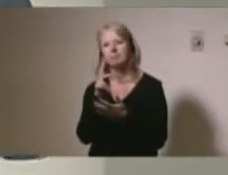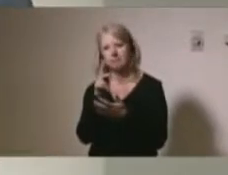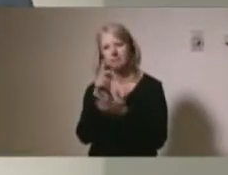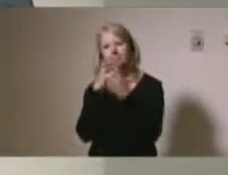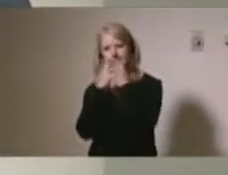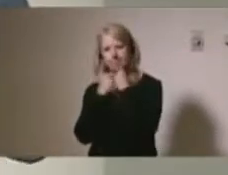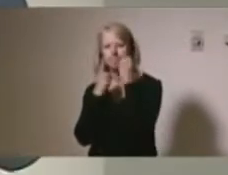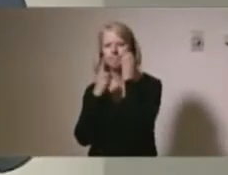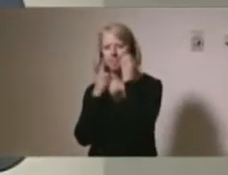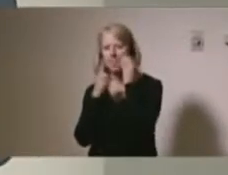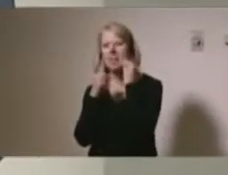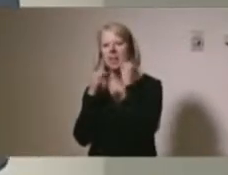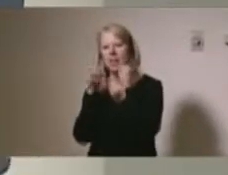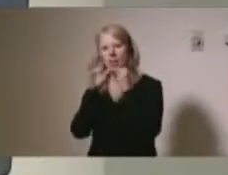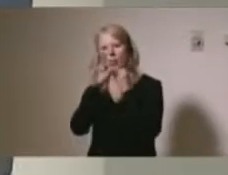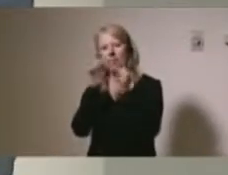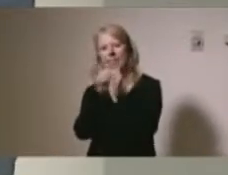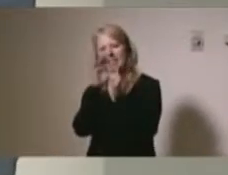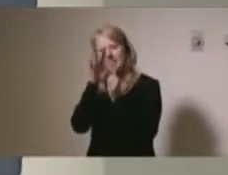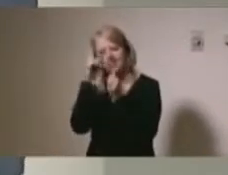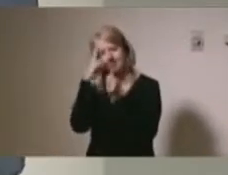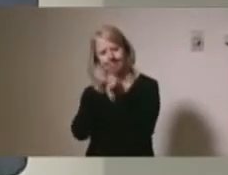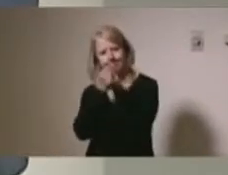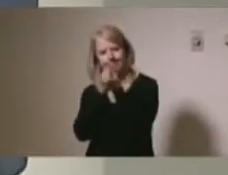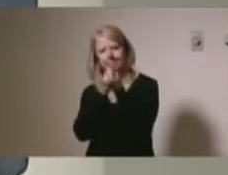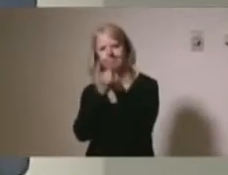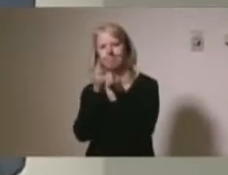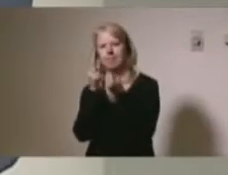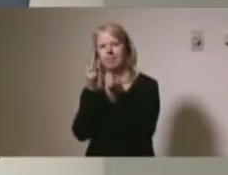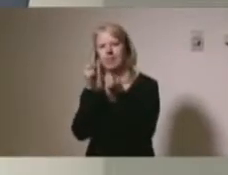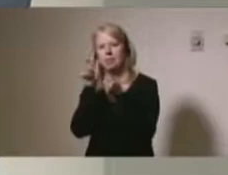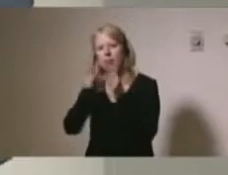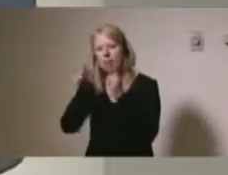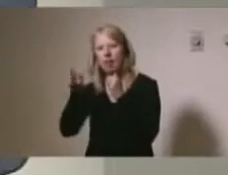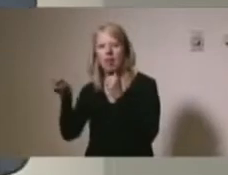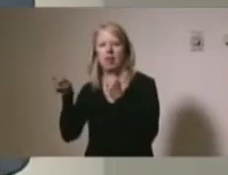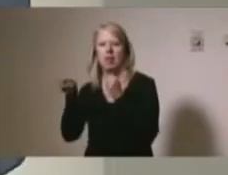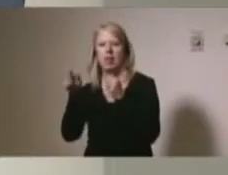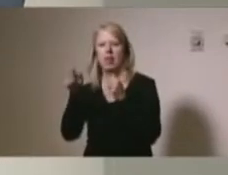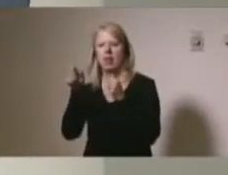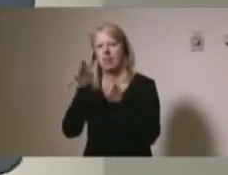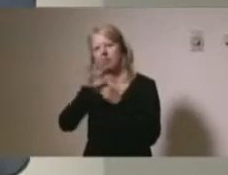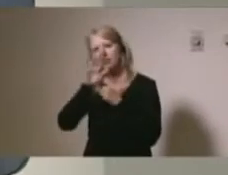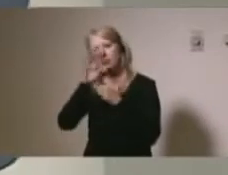with its social aspects, with its way of seeing